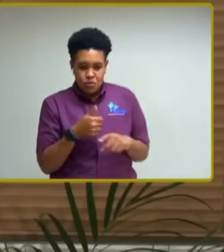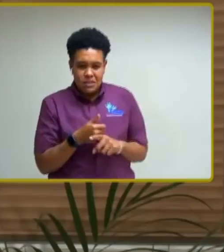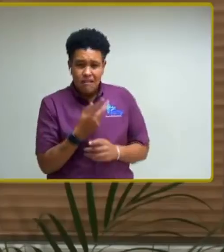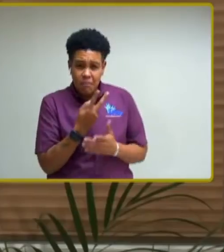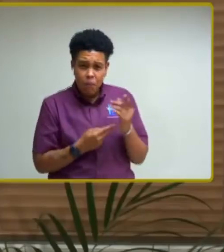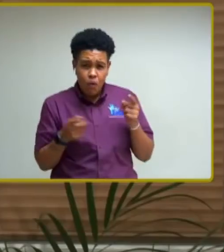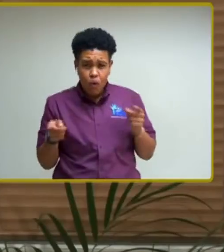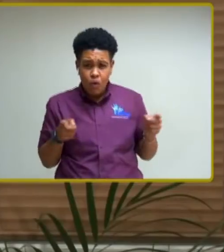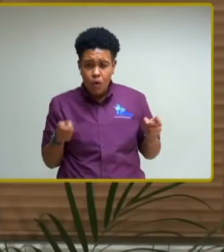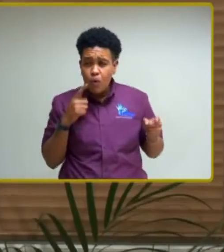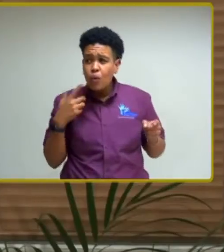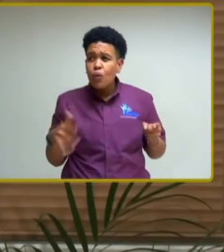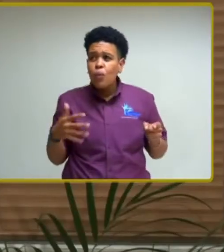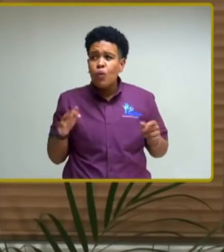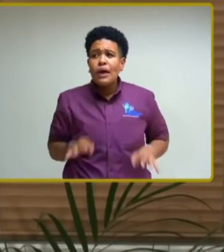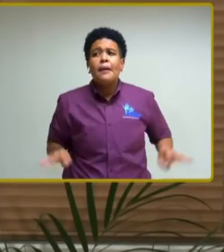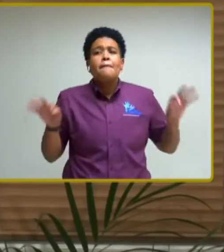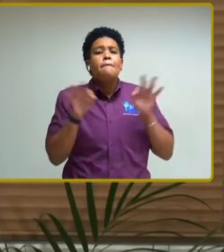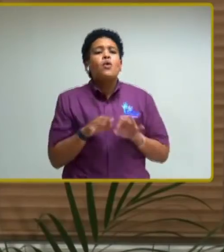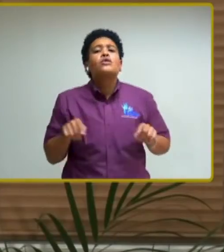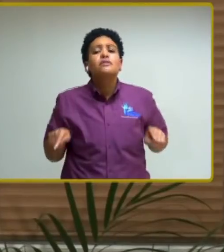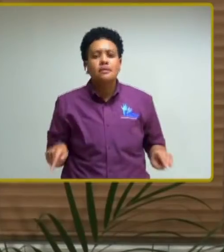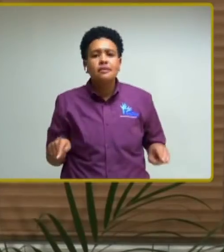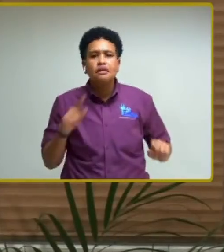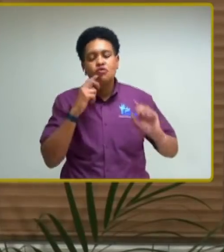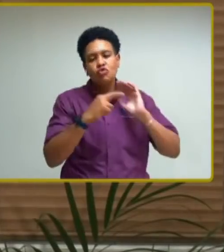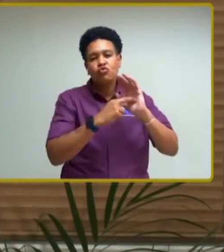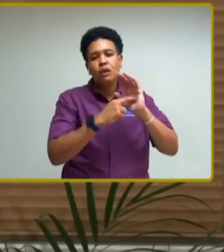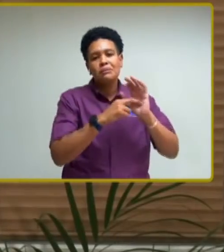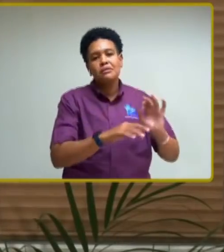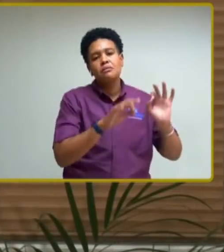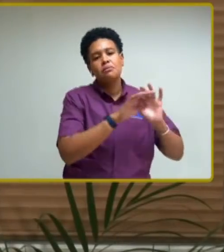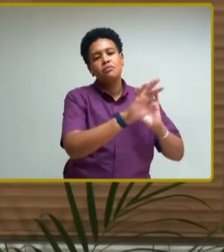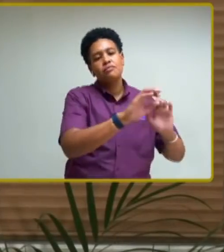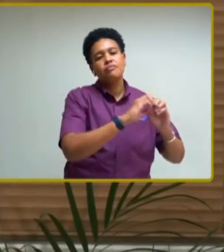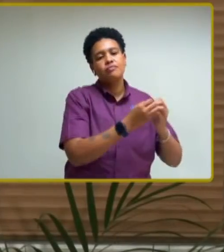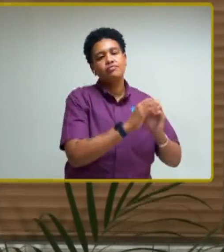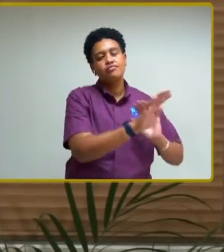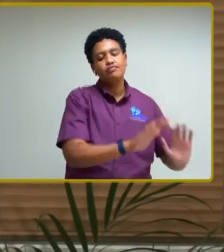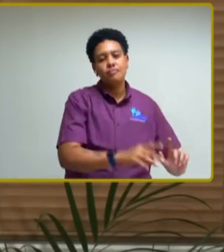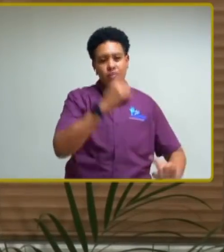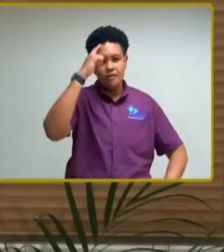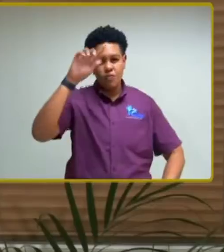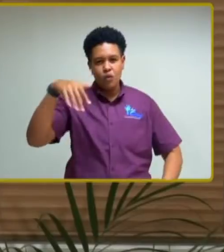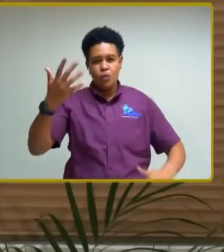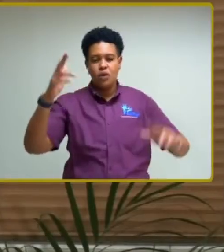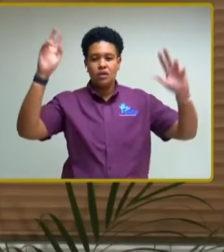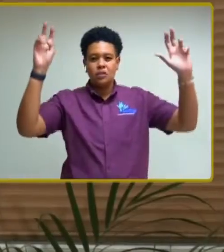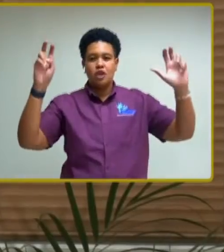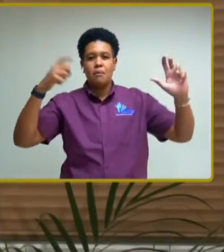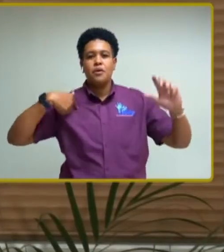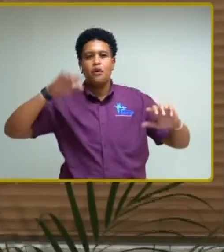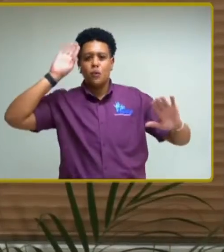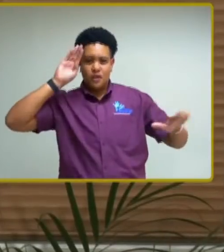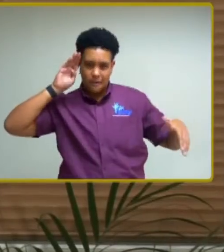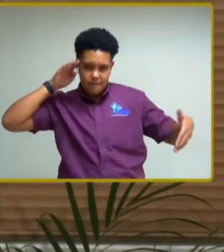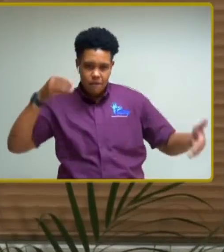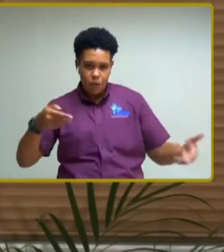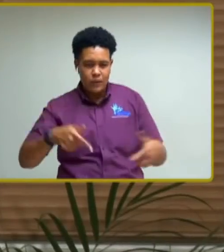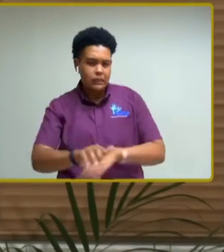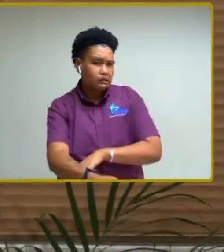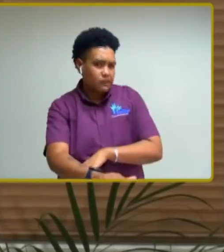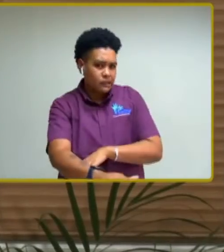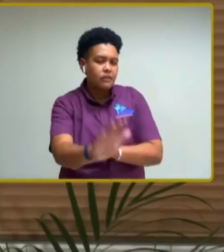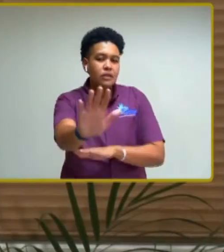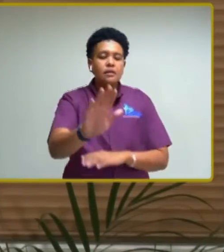very important individuals representing very critical organizations for the topic that we are going to discuss this